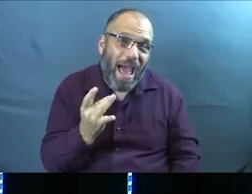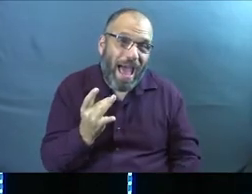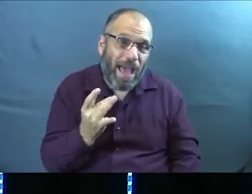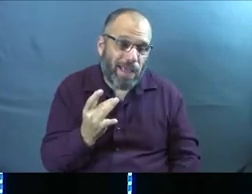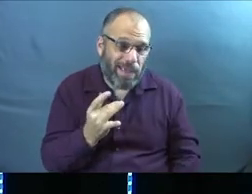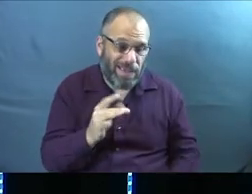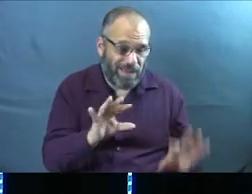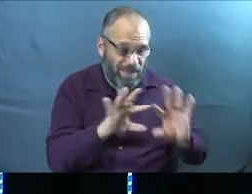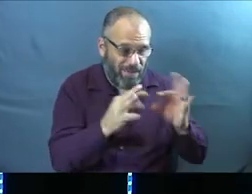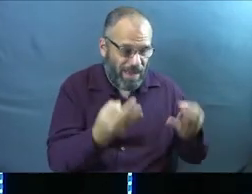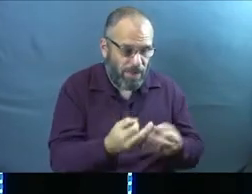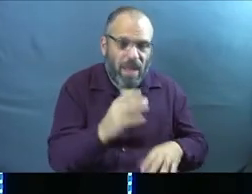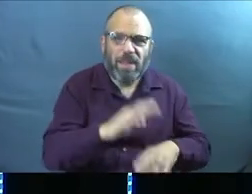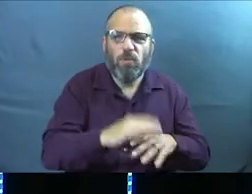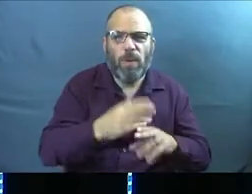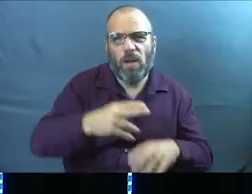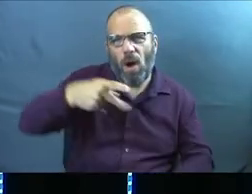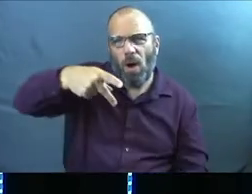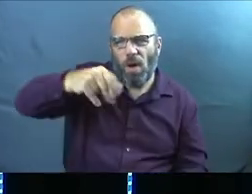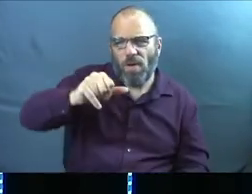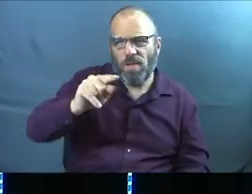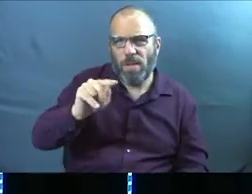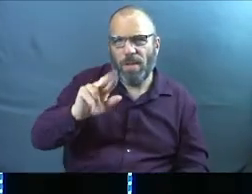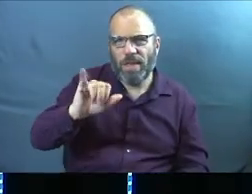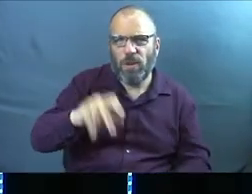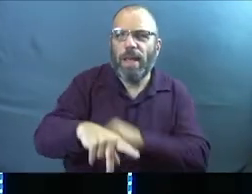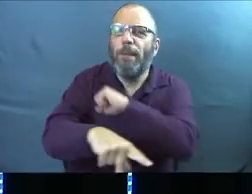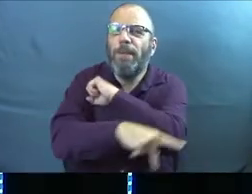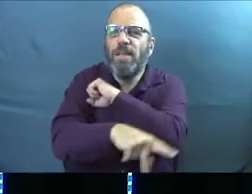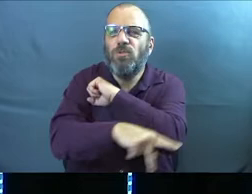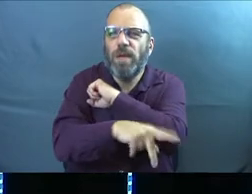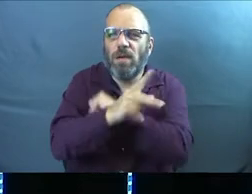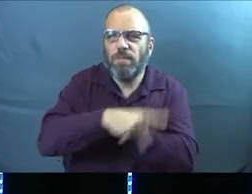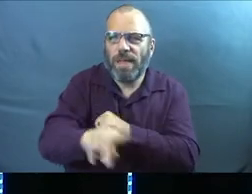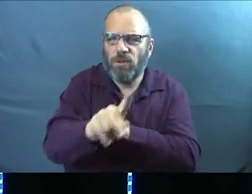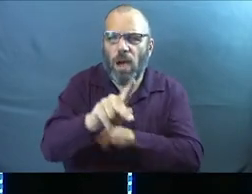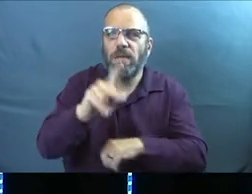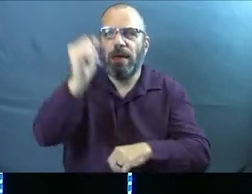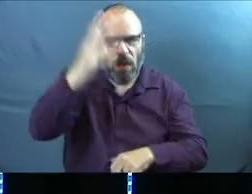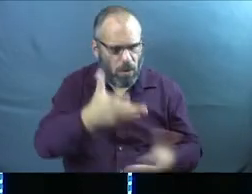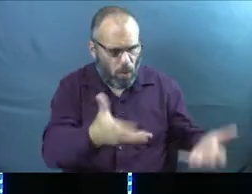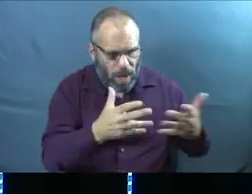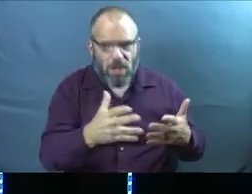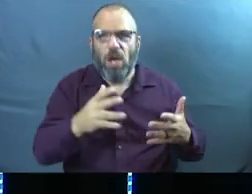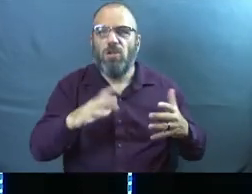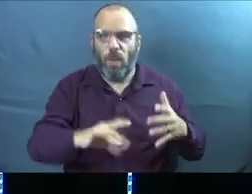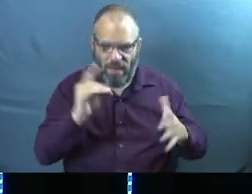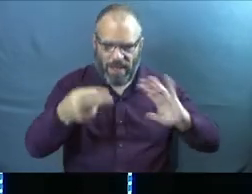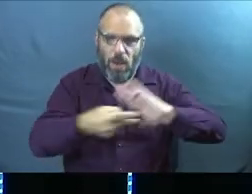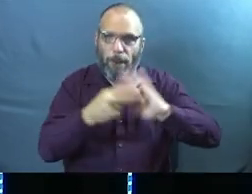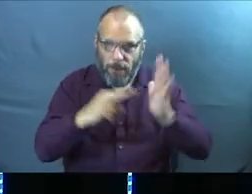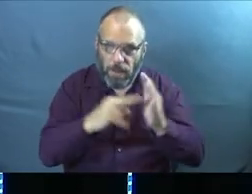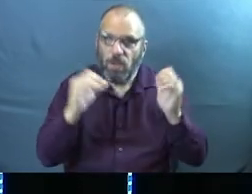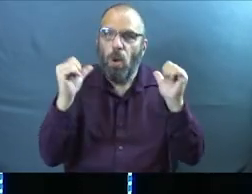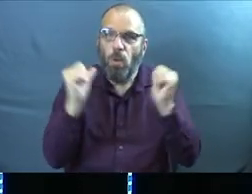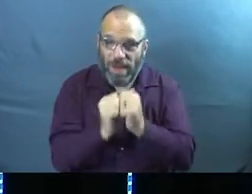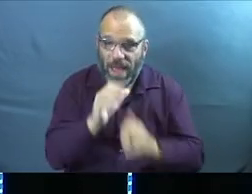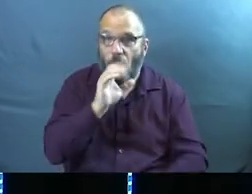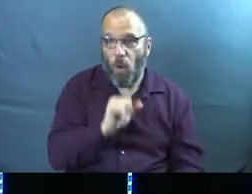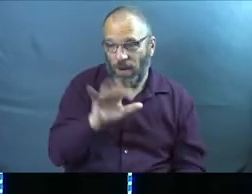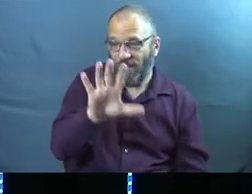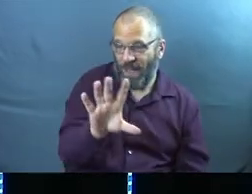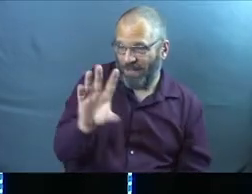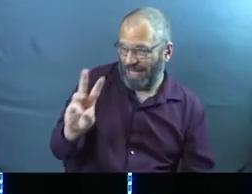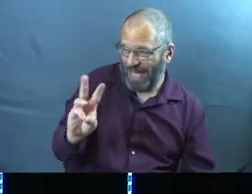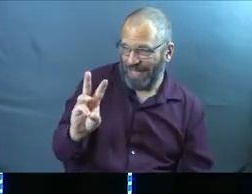any family. These are the patriarchs. And these are the fathers of the faith. And God is going after them. And so he finds purpose there. And at 56,